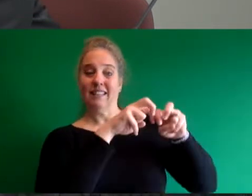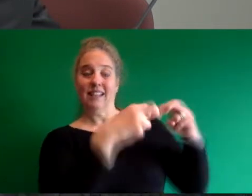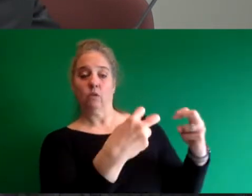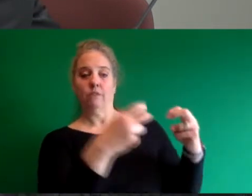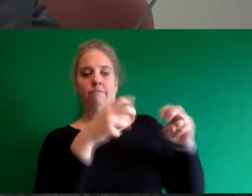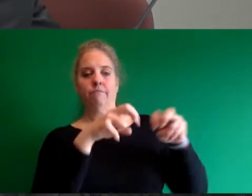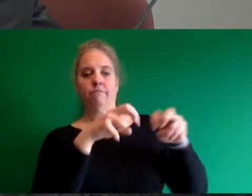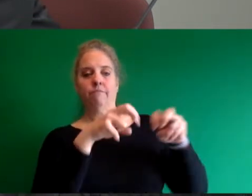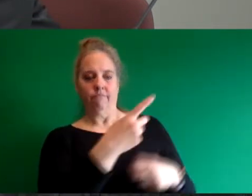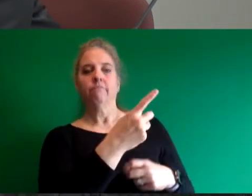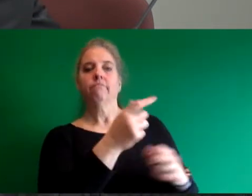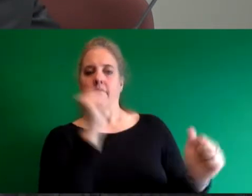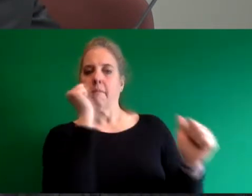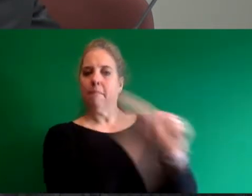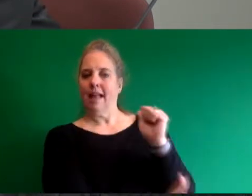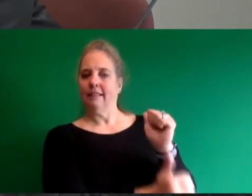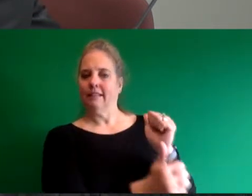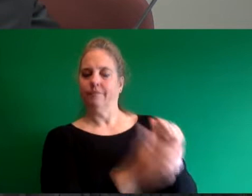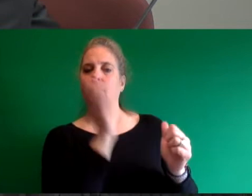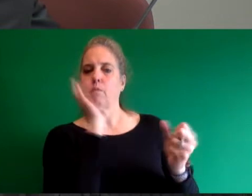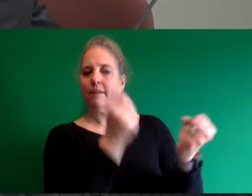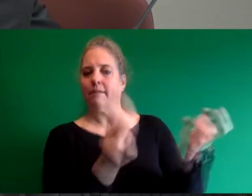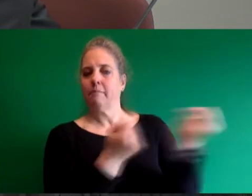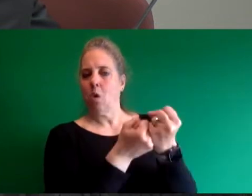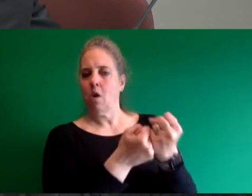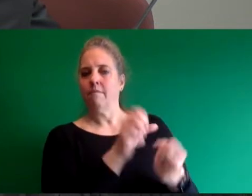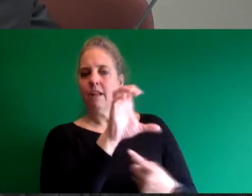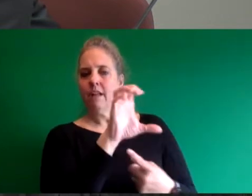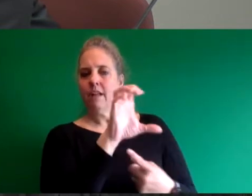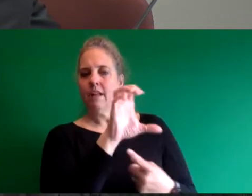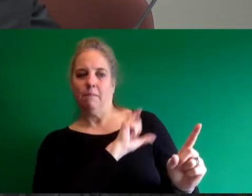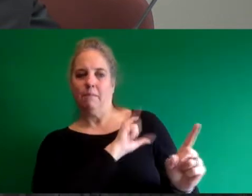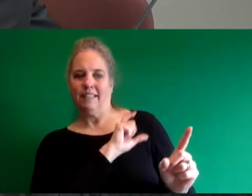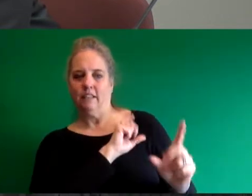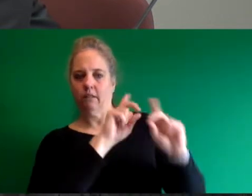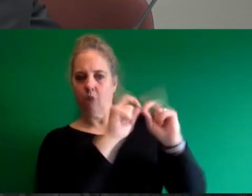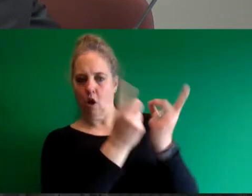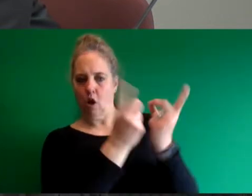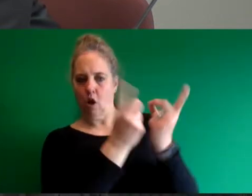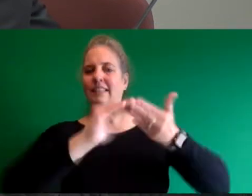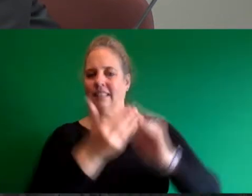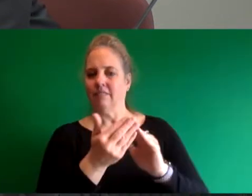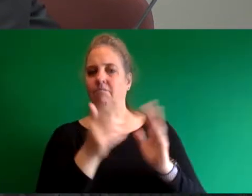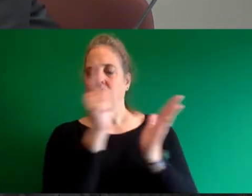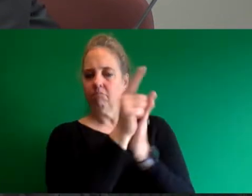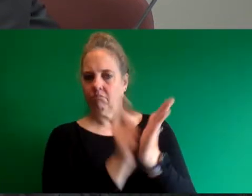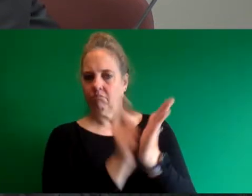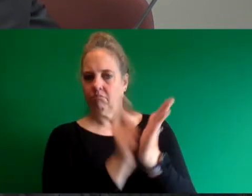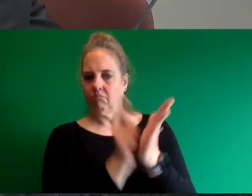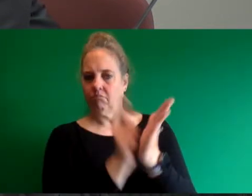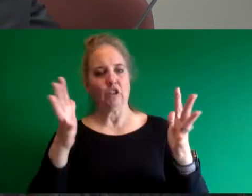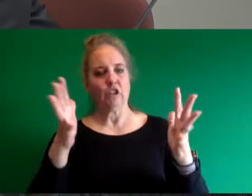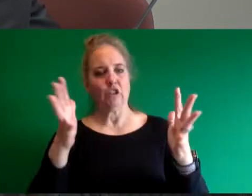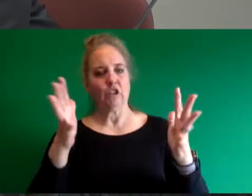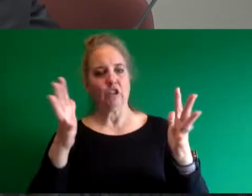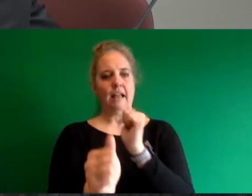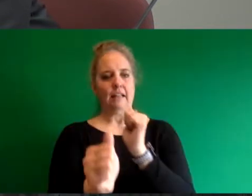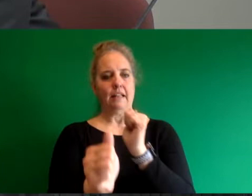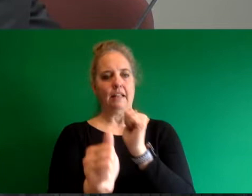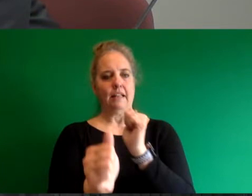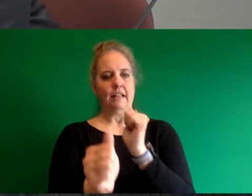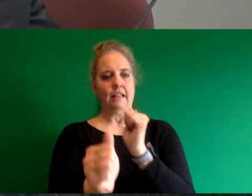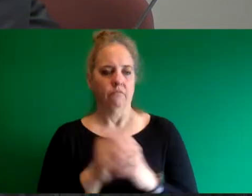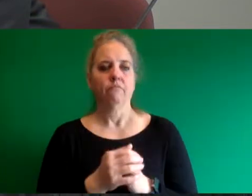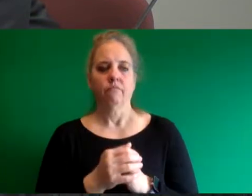our city attorney's office in shutting down the illicit massage parlors in Colorado Springs. We vote on it again in